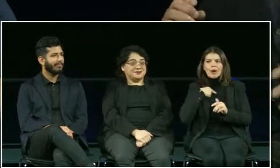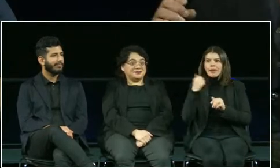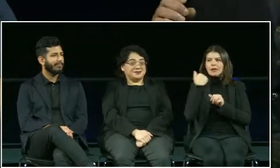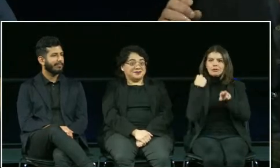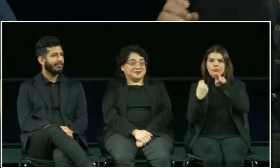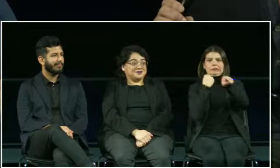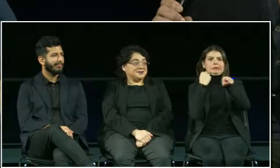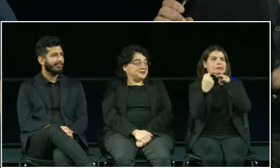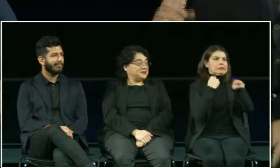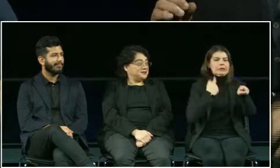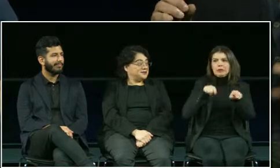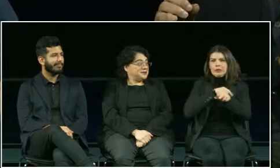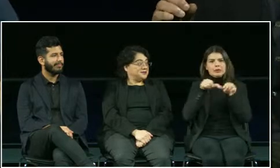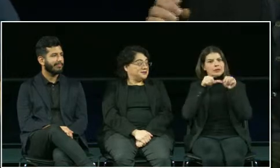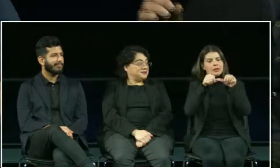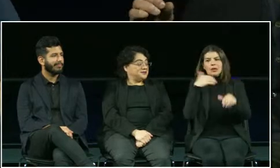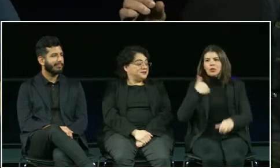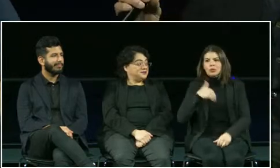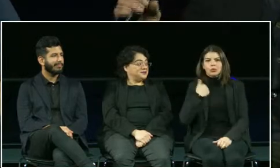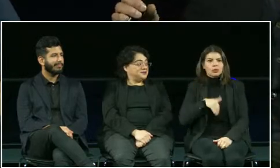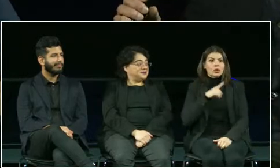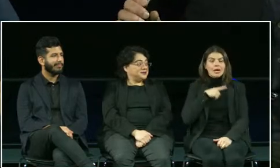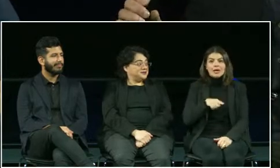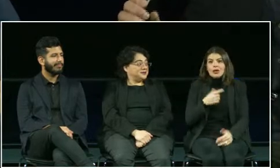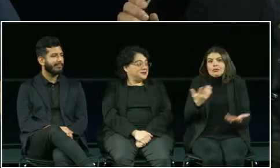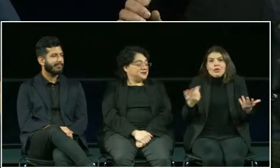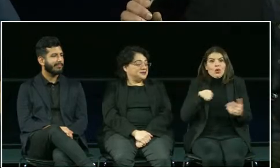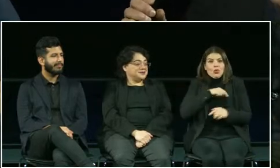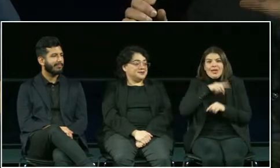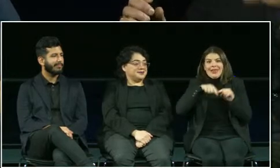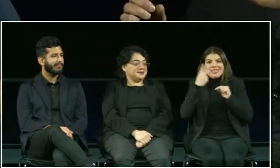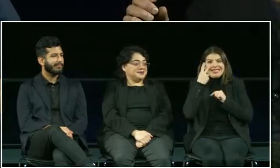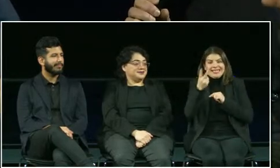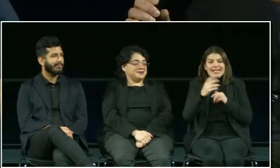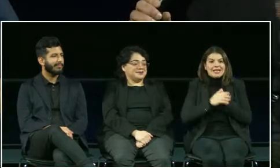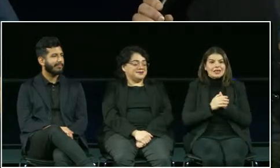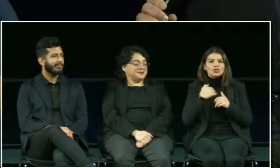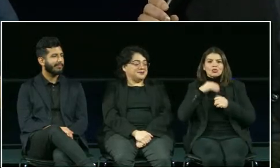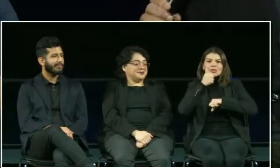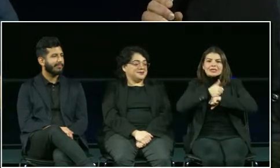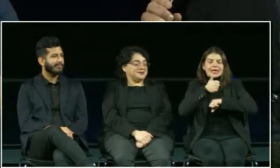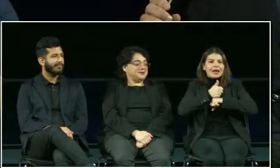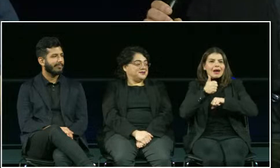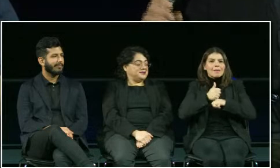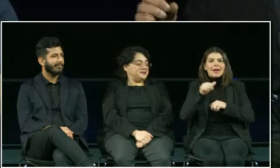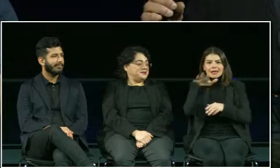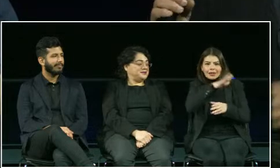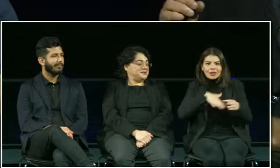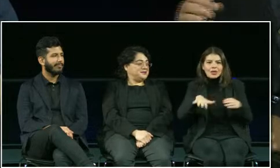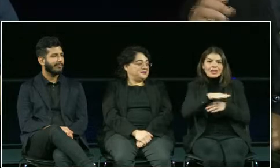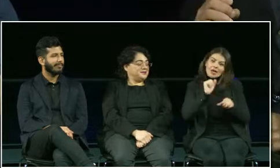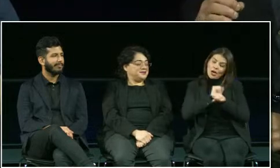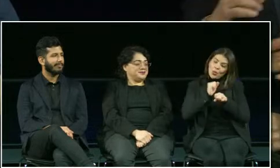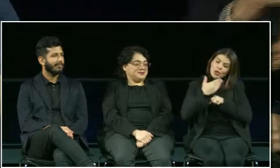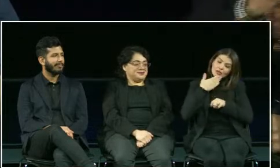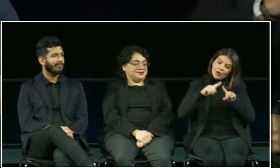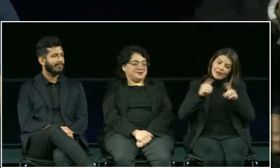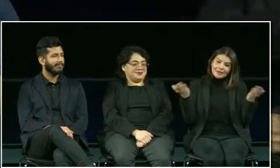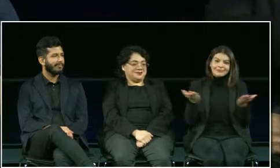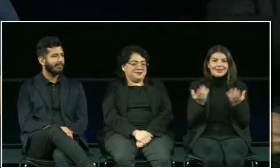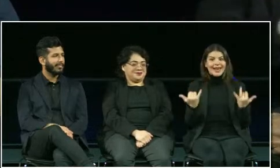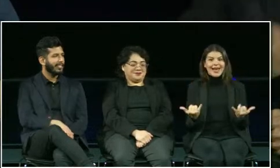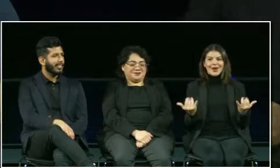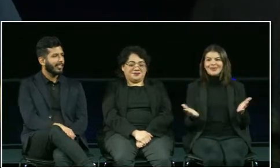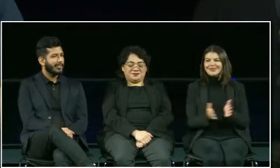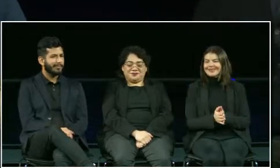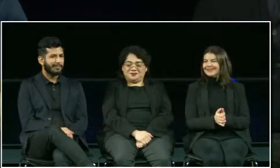So, I mean, logistically, choose another location, but it works well, and here we are.